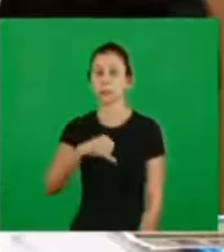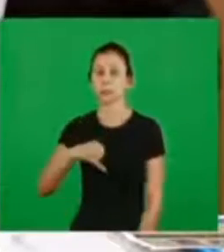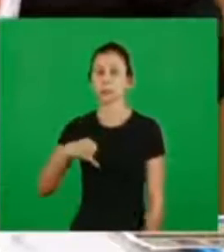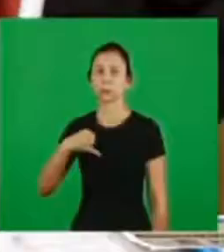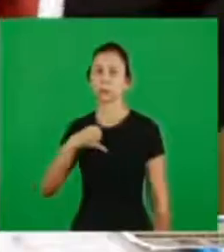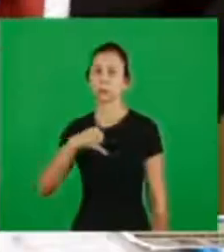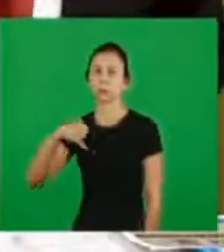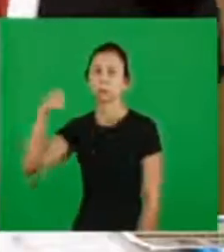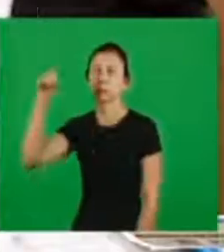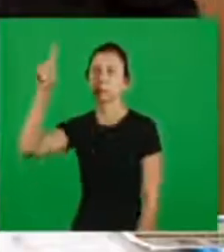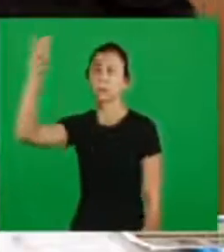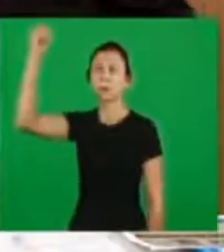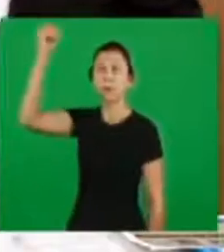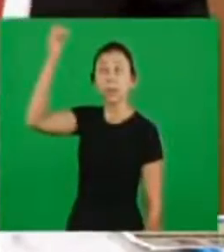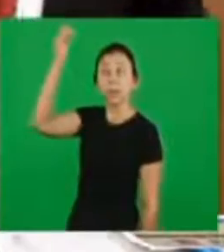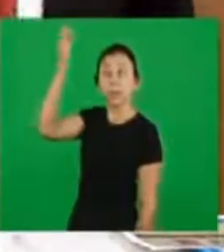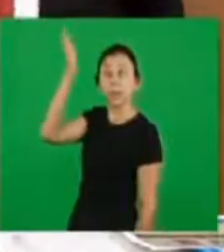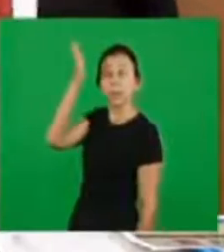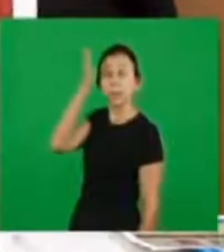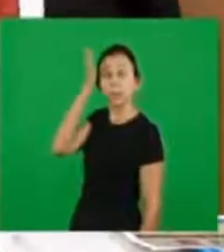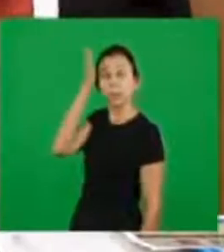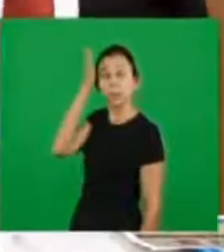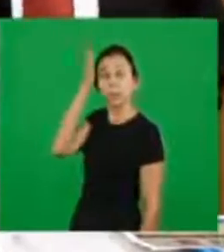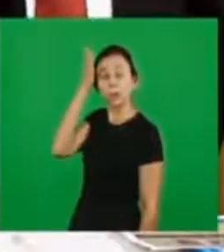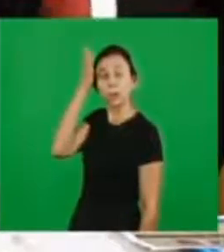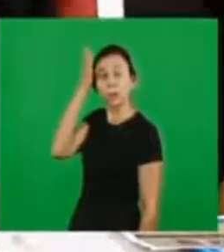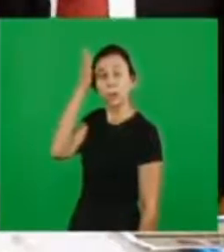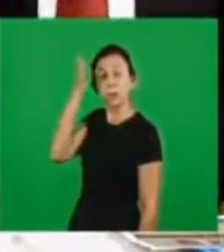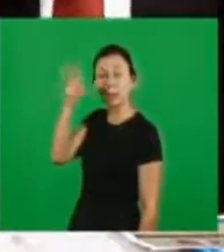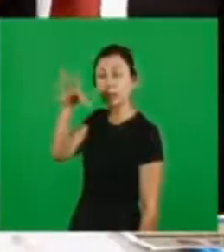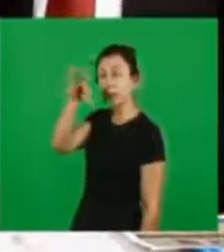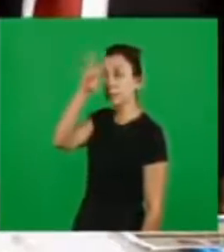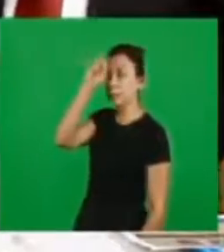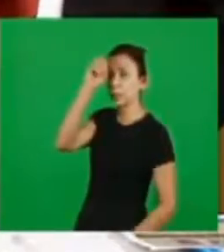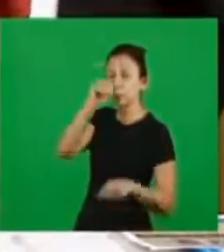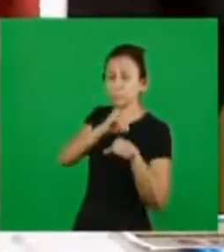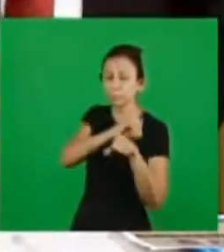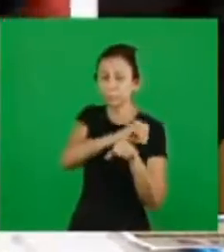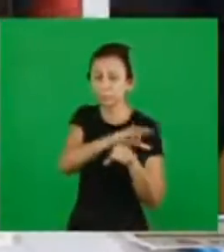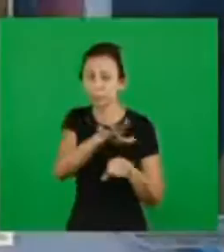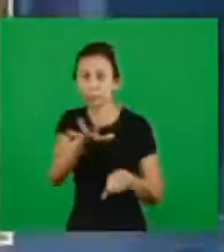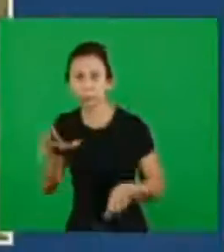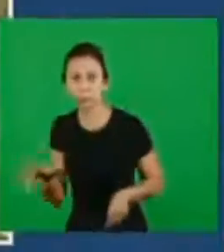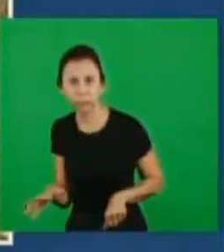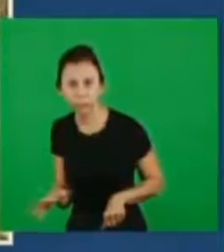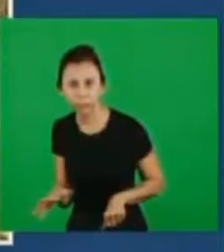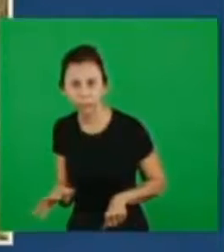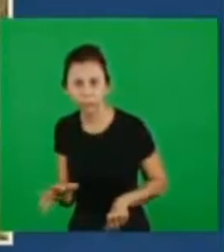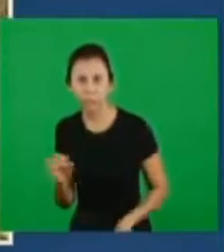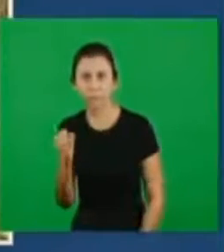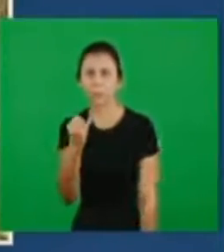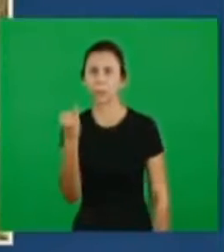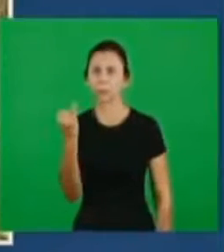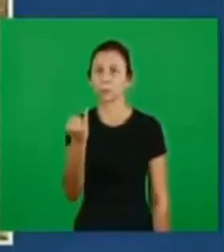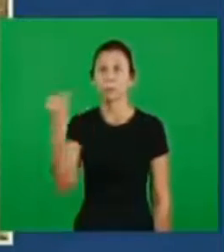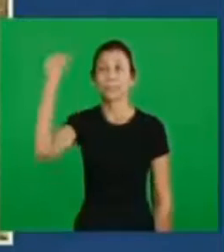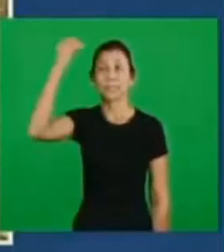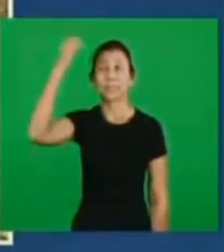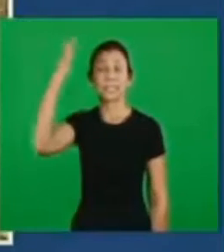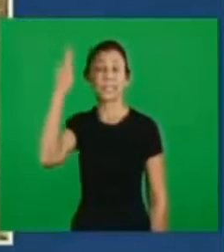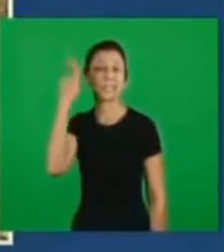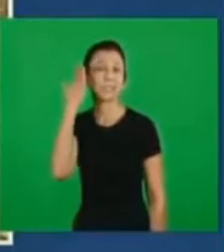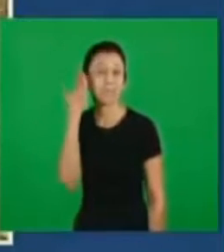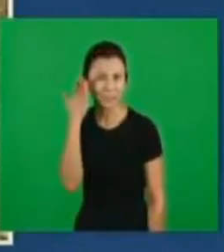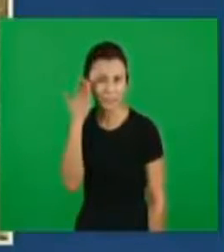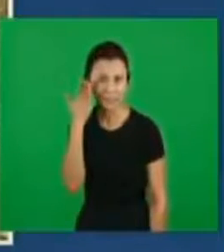relays the revelation. Because what matters is the light that will shine. It's not the temple. is not a preacher.